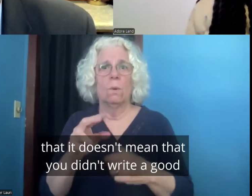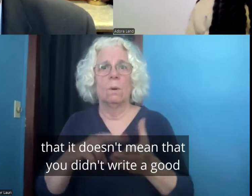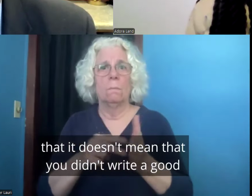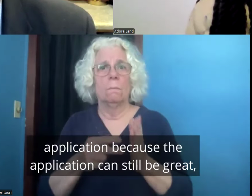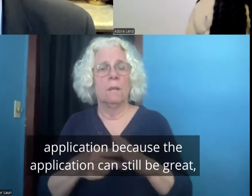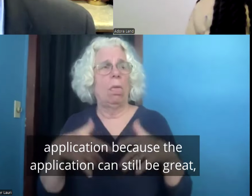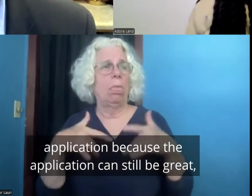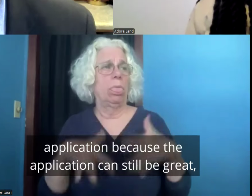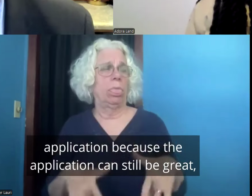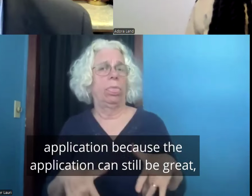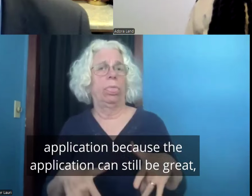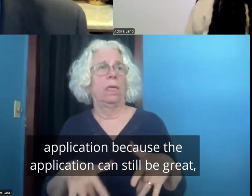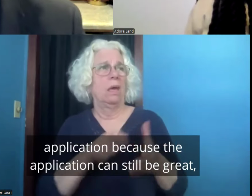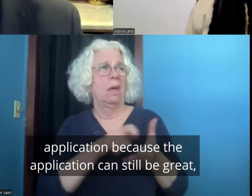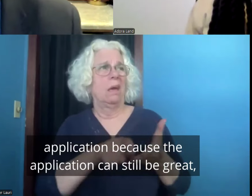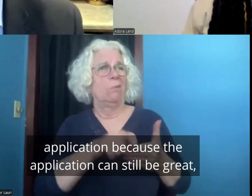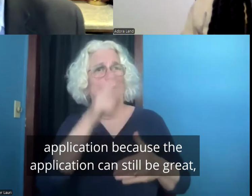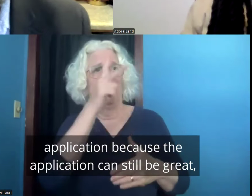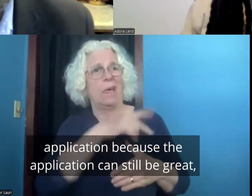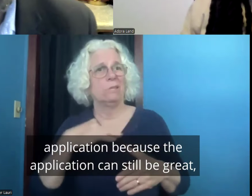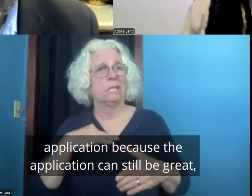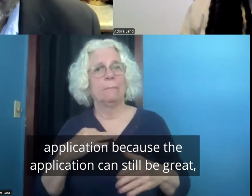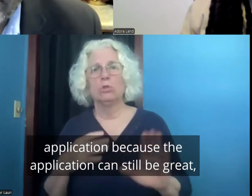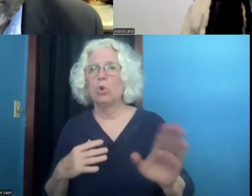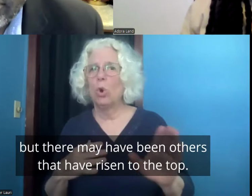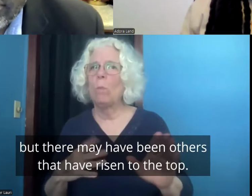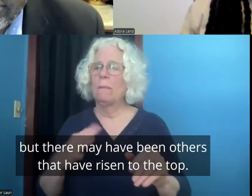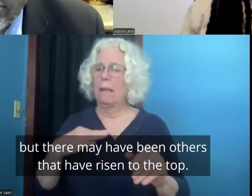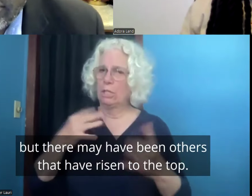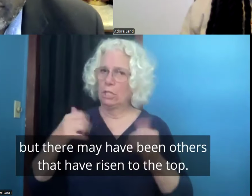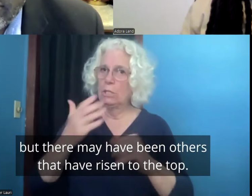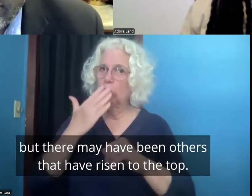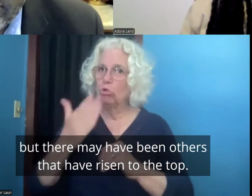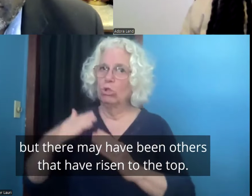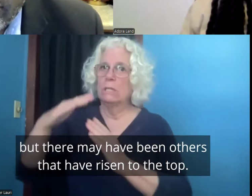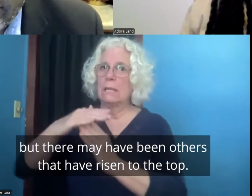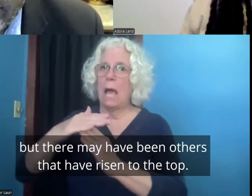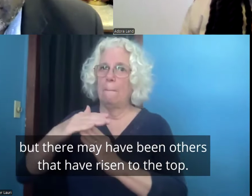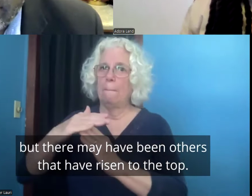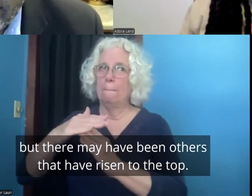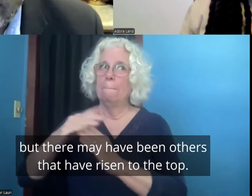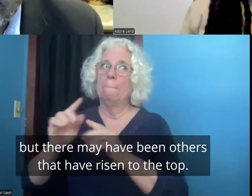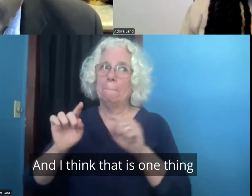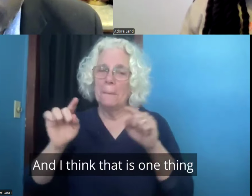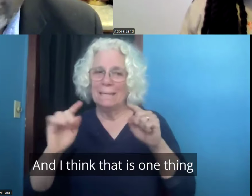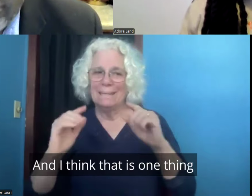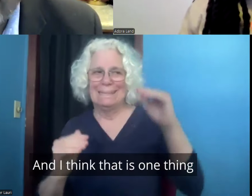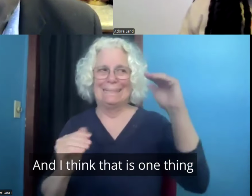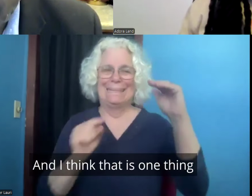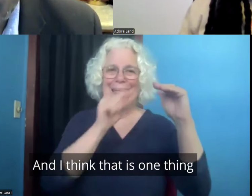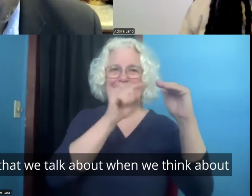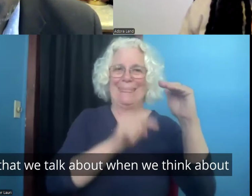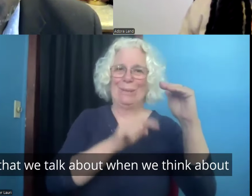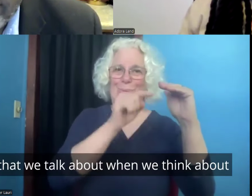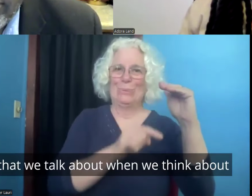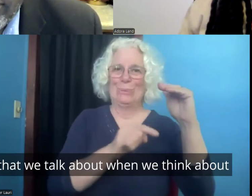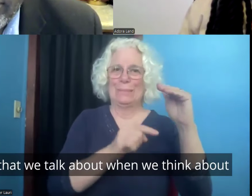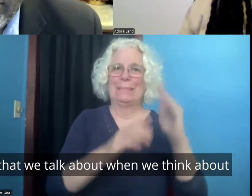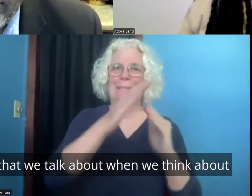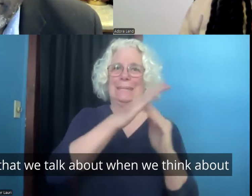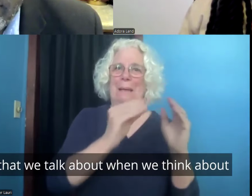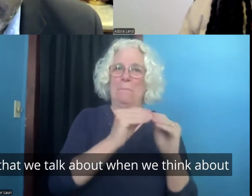didn't write a good application because the application can still be great, but there may have been others that have risen to the top. And I think that is one thing that we talk